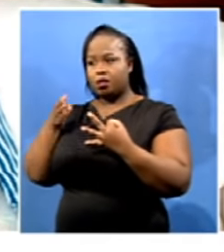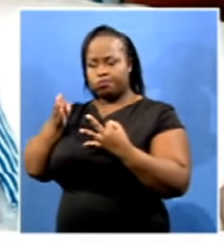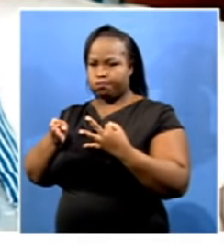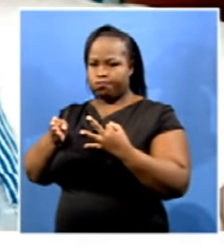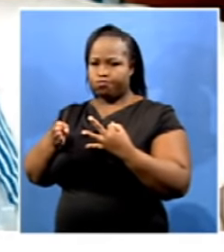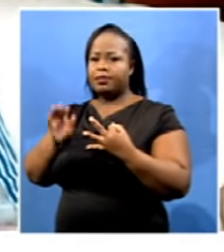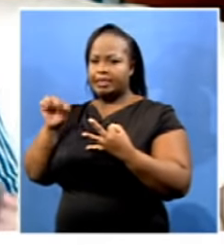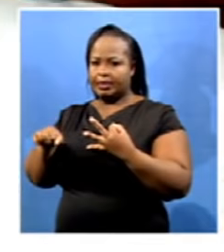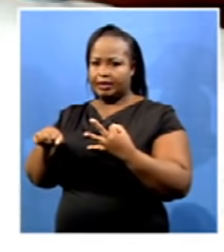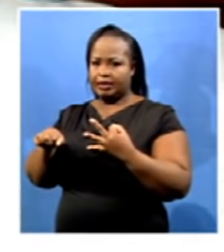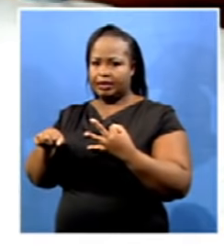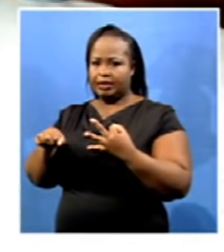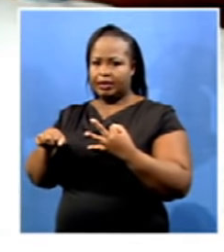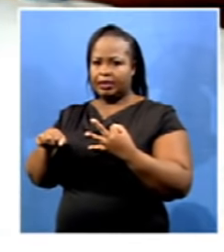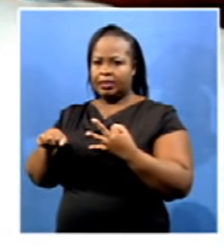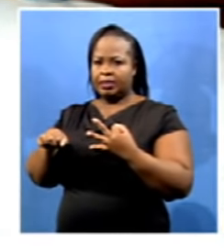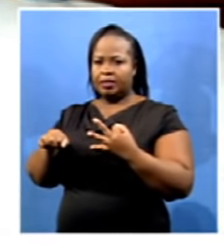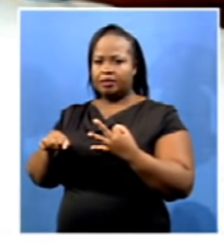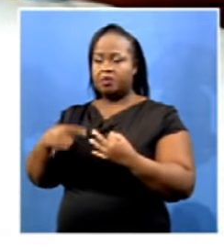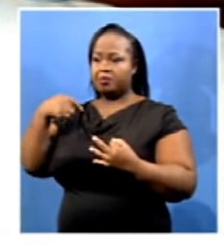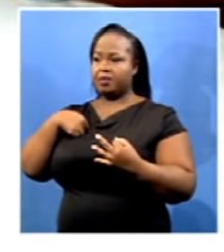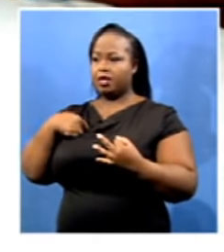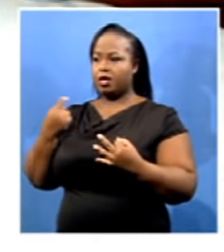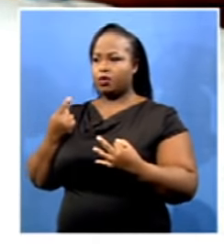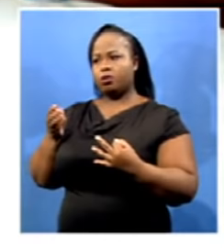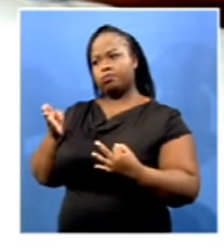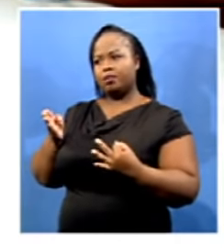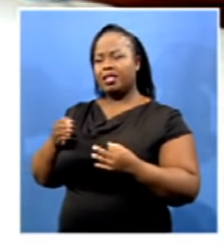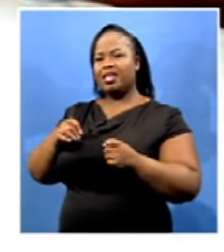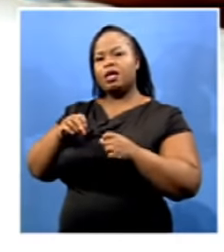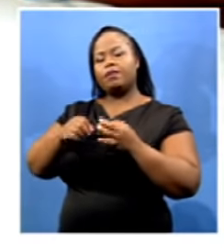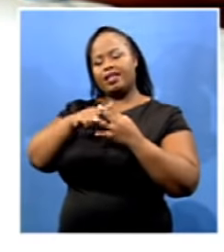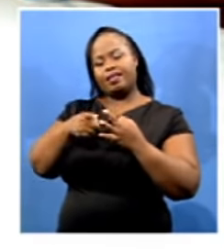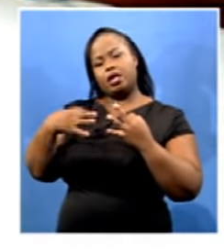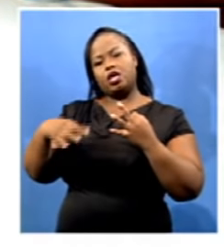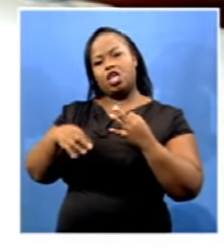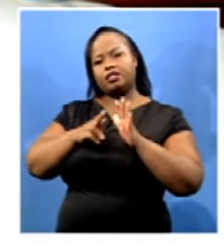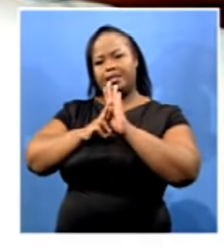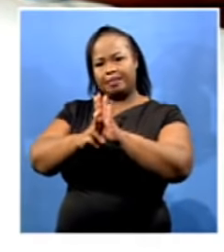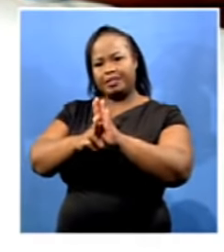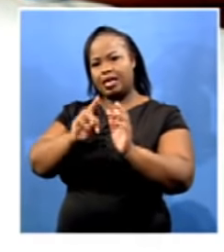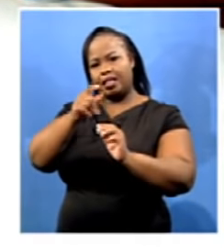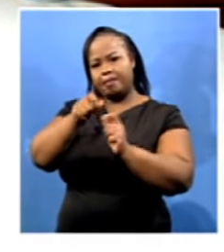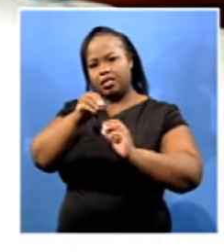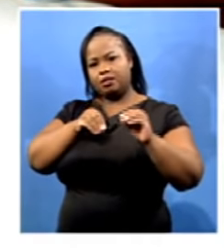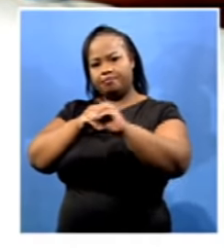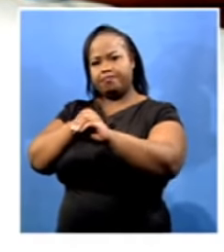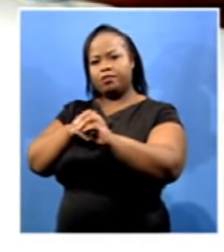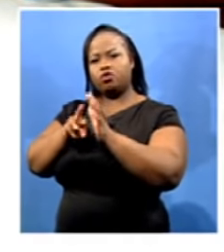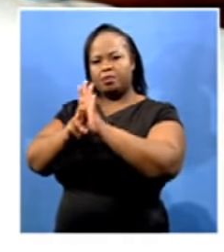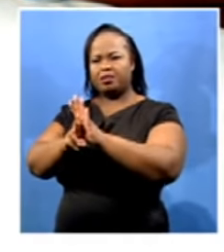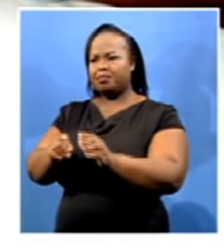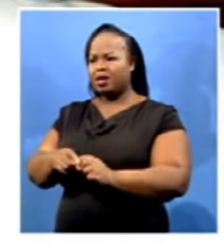All three girls did put representations in. I was the only one there. I have not spoken to the other ladies, but we are all